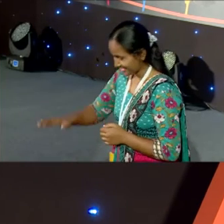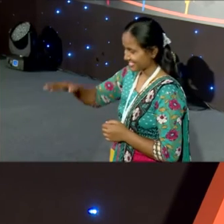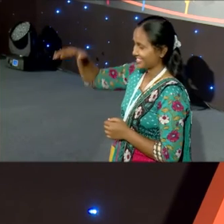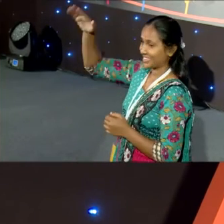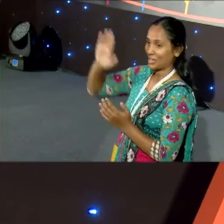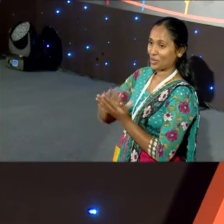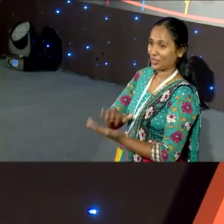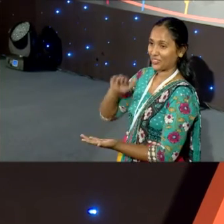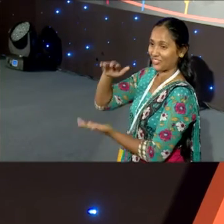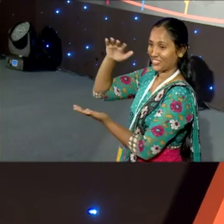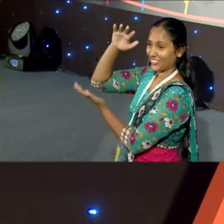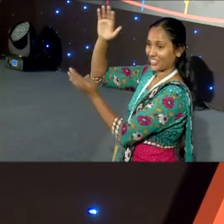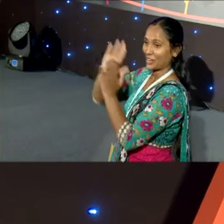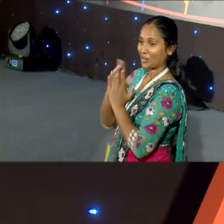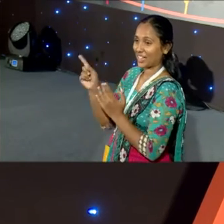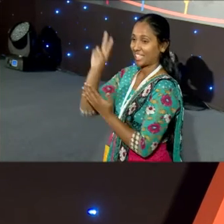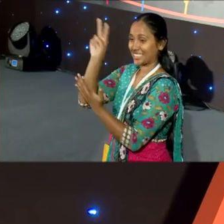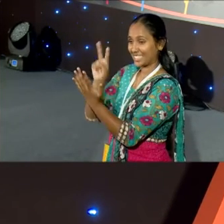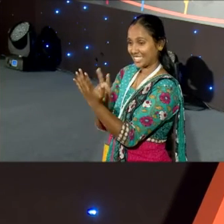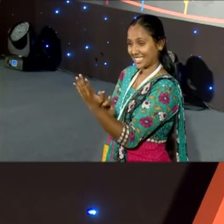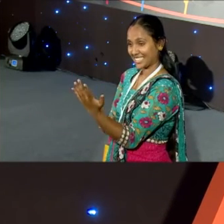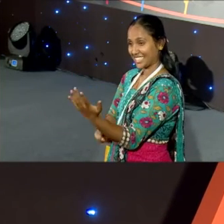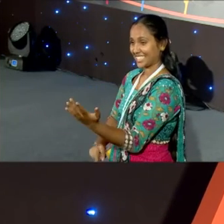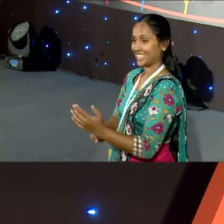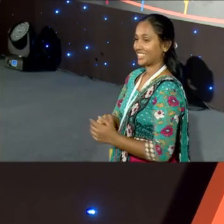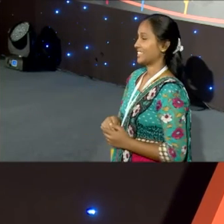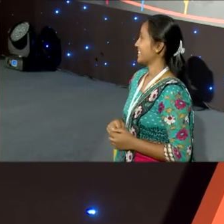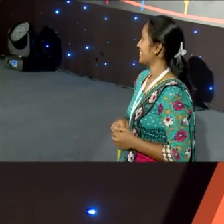I said, I would rather read porn.